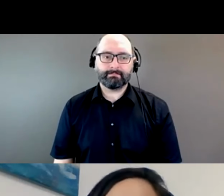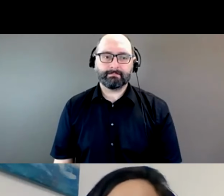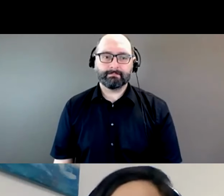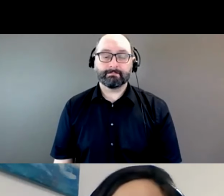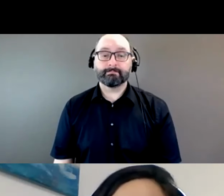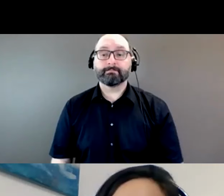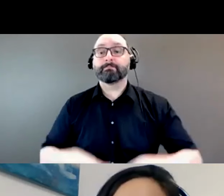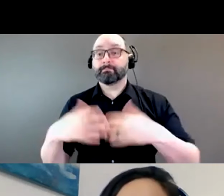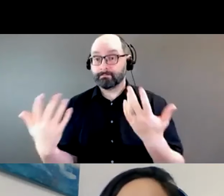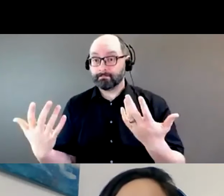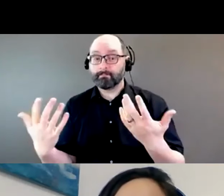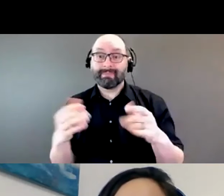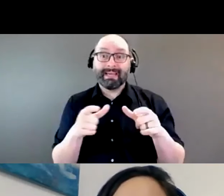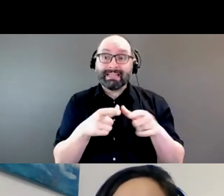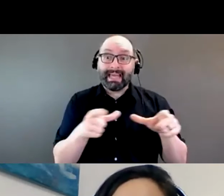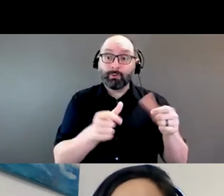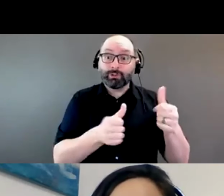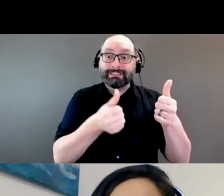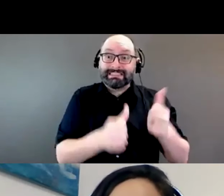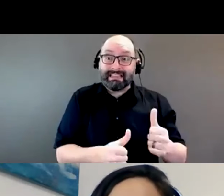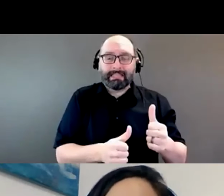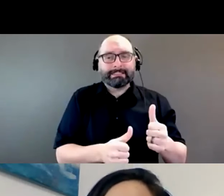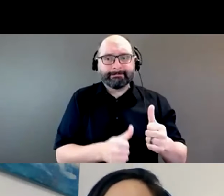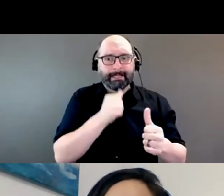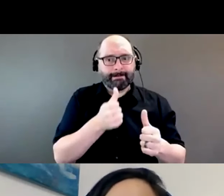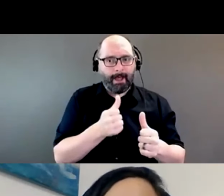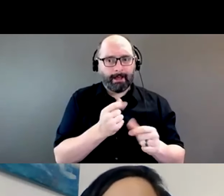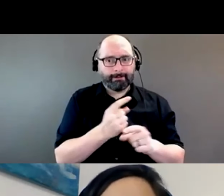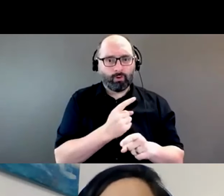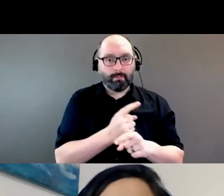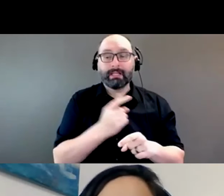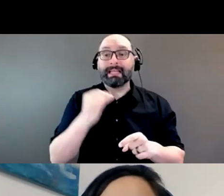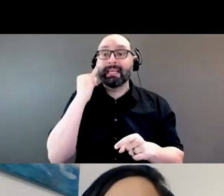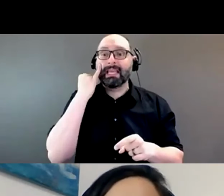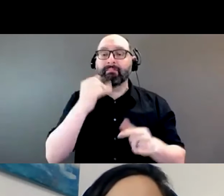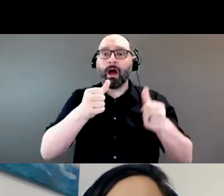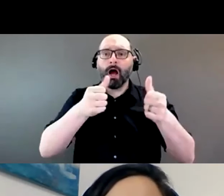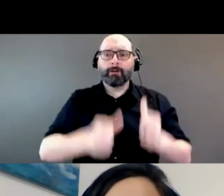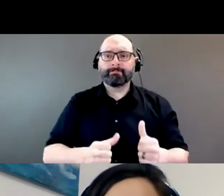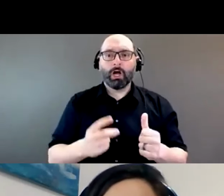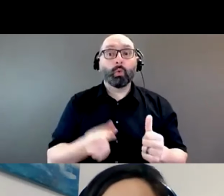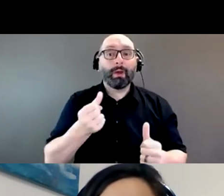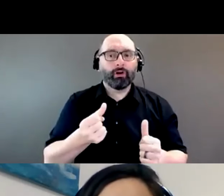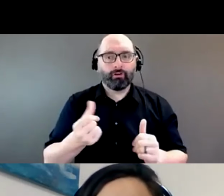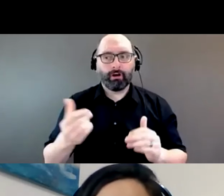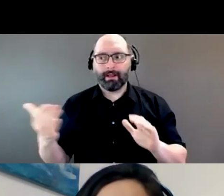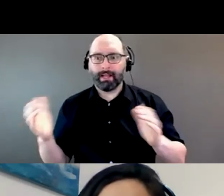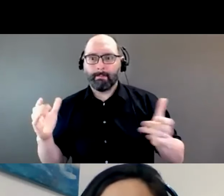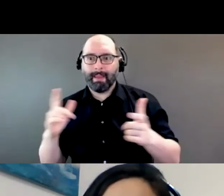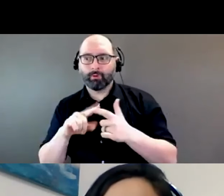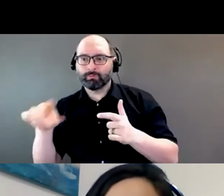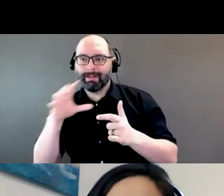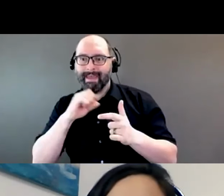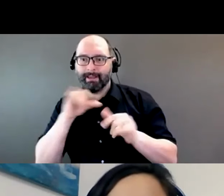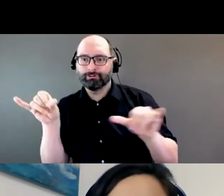On the other hand, language decline is not normal if it's getting worse more quickly than other adults in that person's age